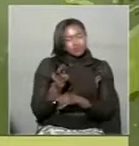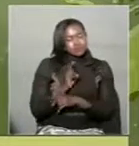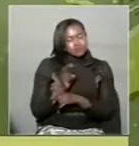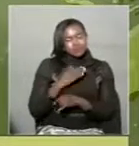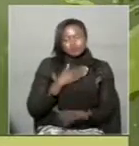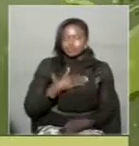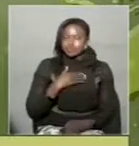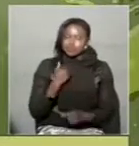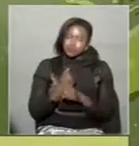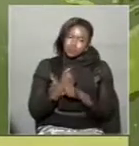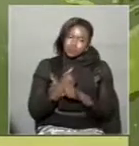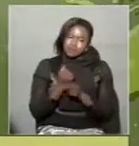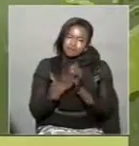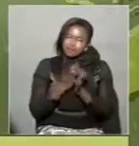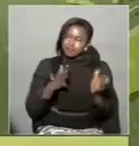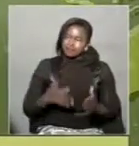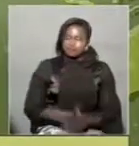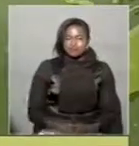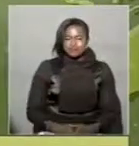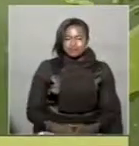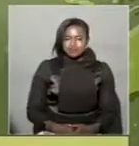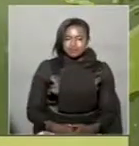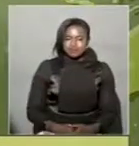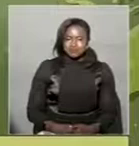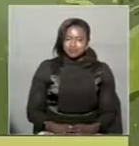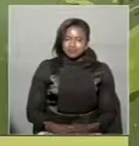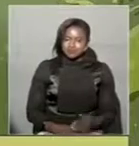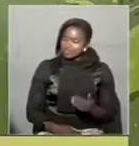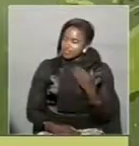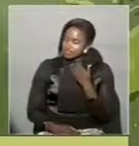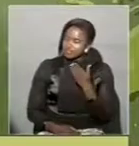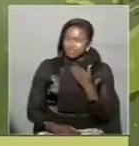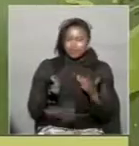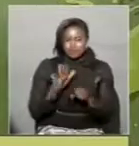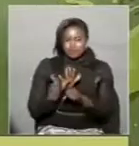work effectively. Thank you, viewers, and thank you, UBC, for